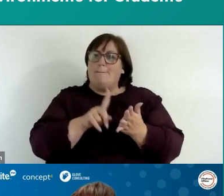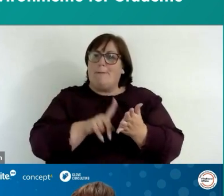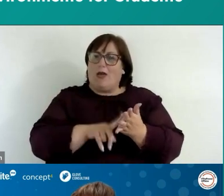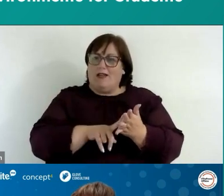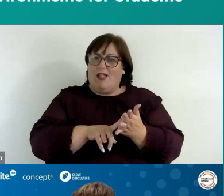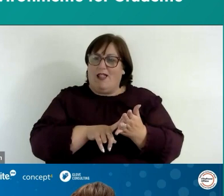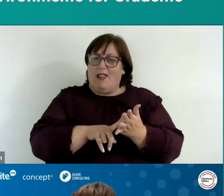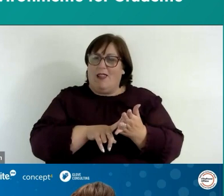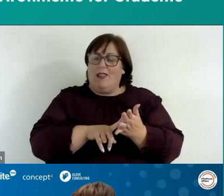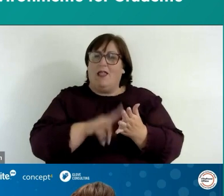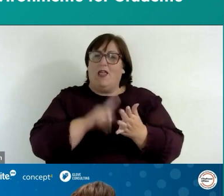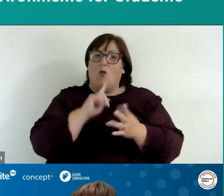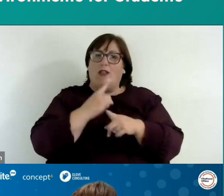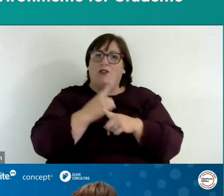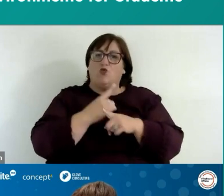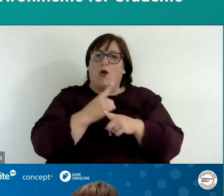usability.